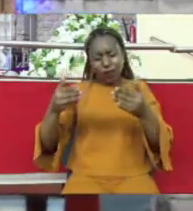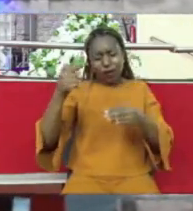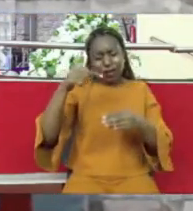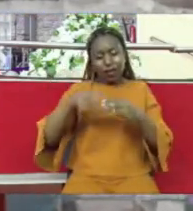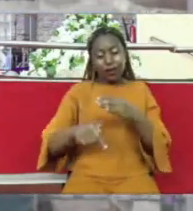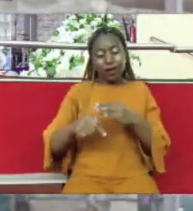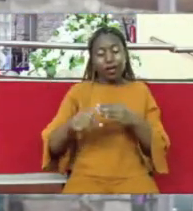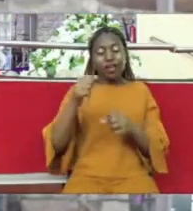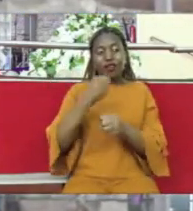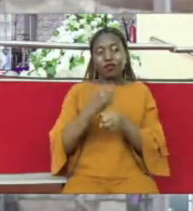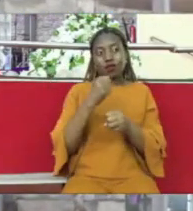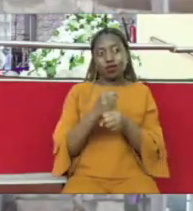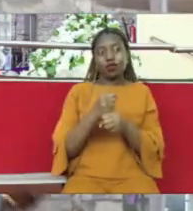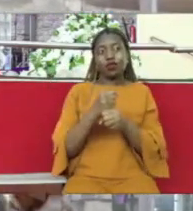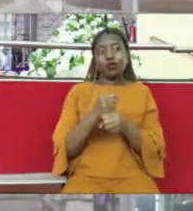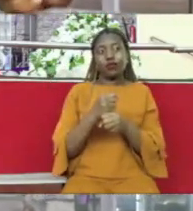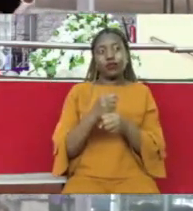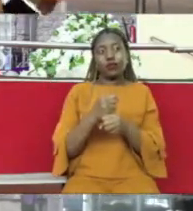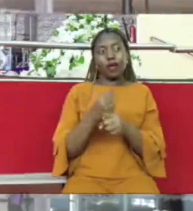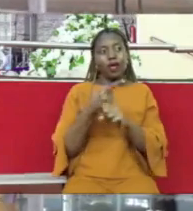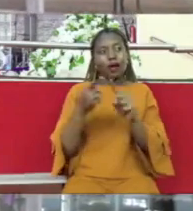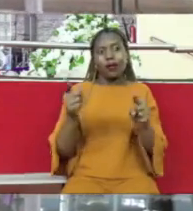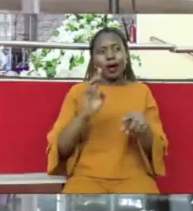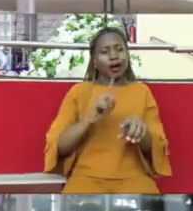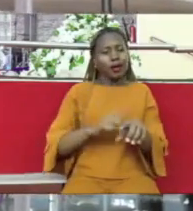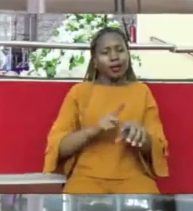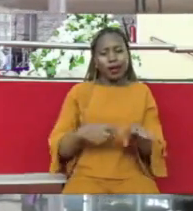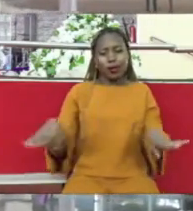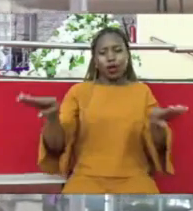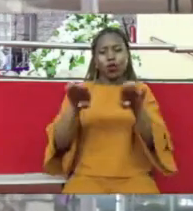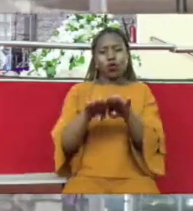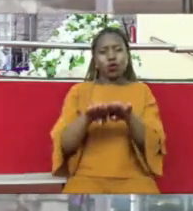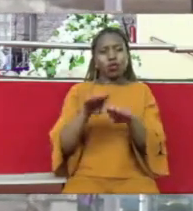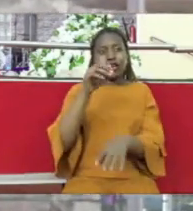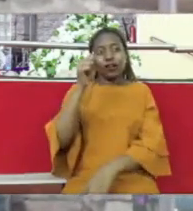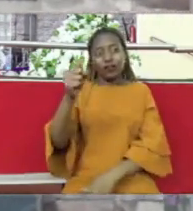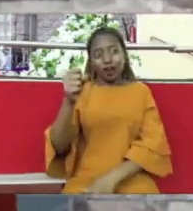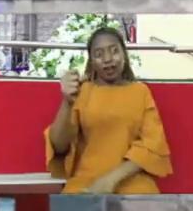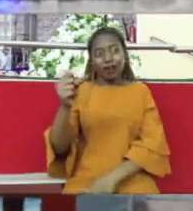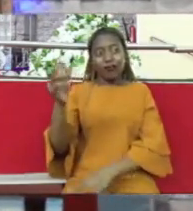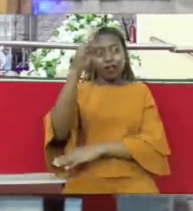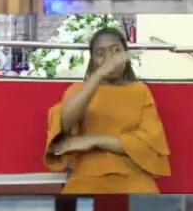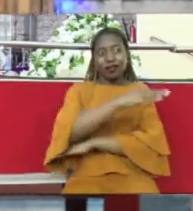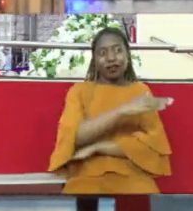there. But when we close at 5 in the evening and go home, the situations are still haunting us.